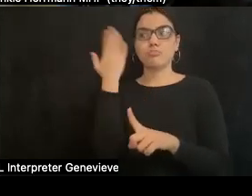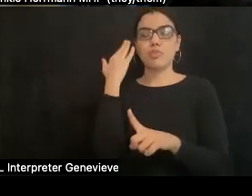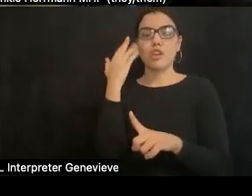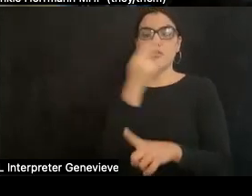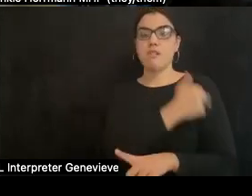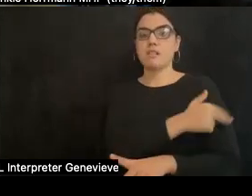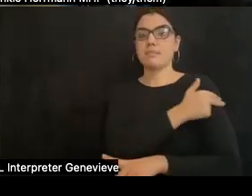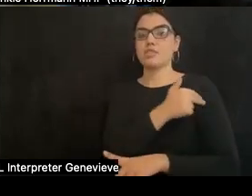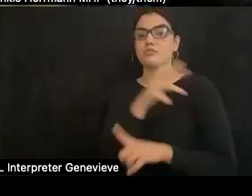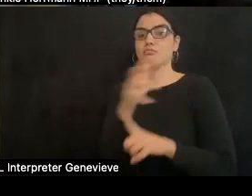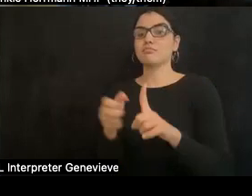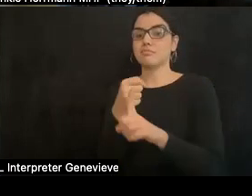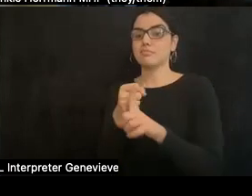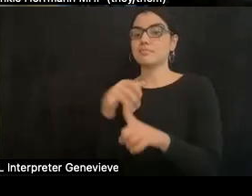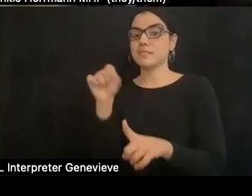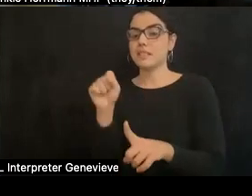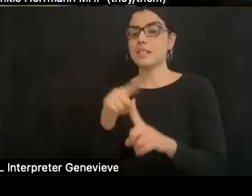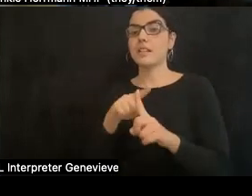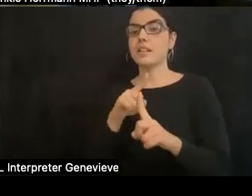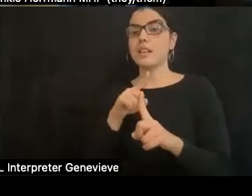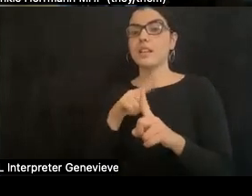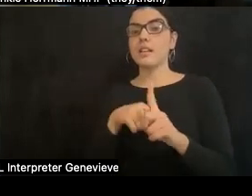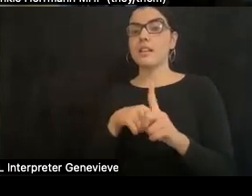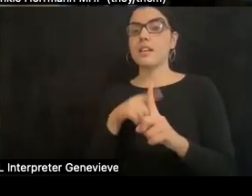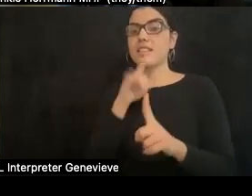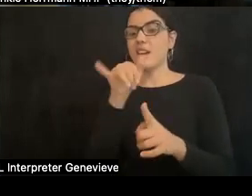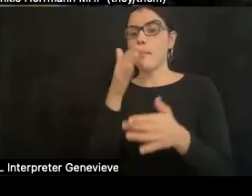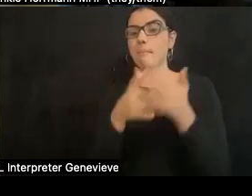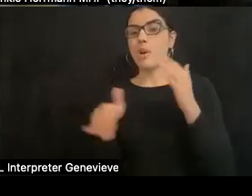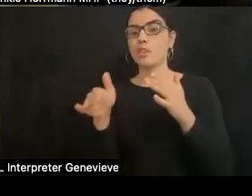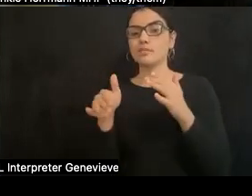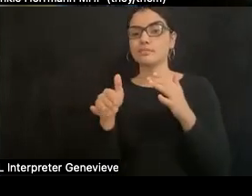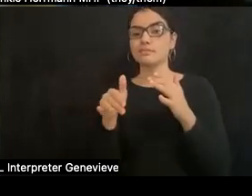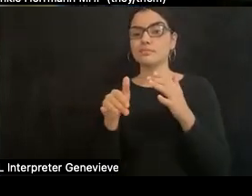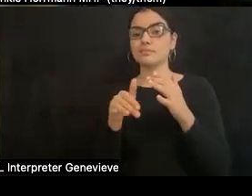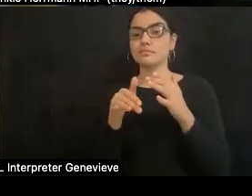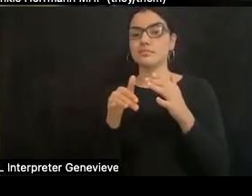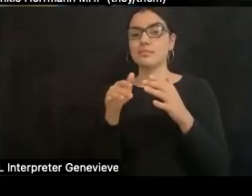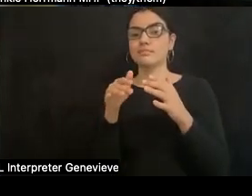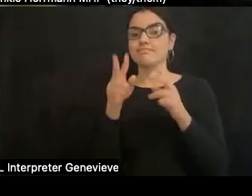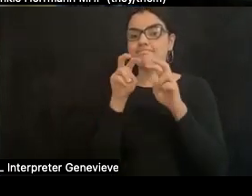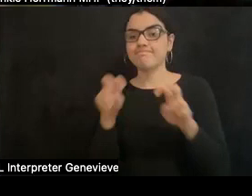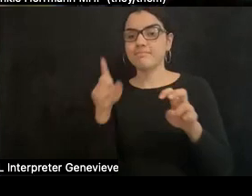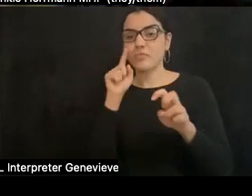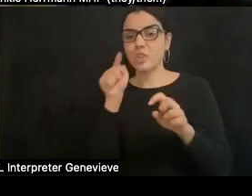is part of the algorithm that I'll send out, and you can kind of look at those examples. Yeah.